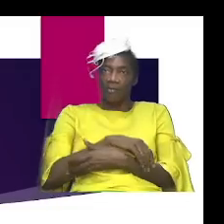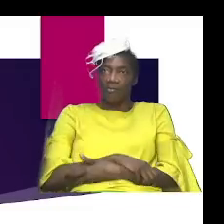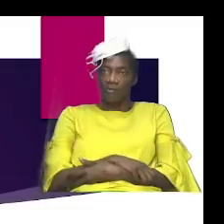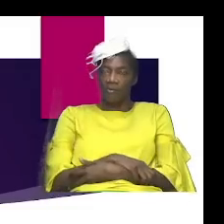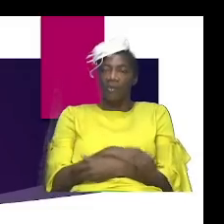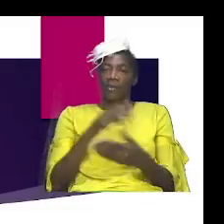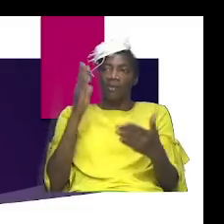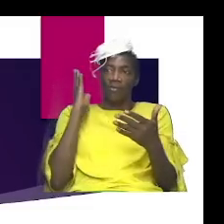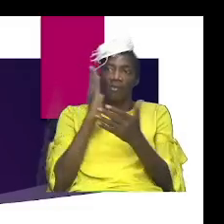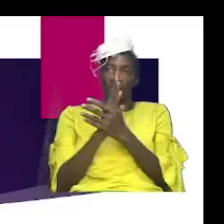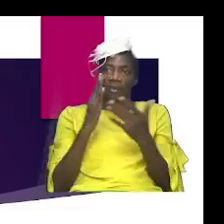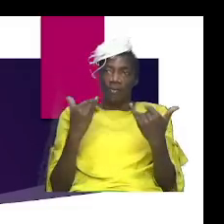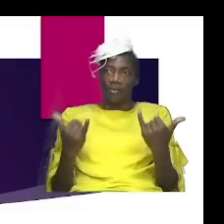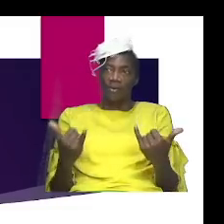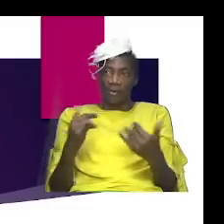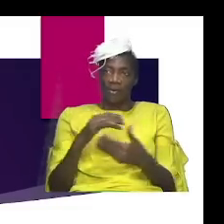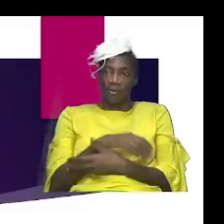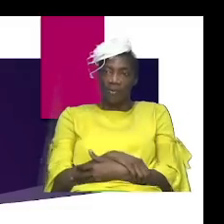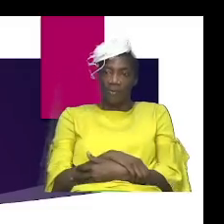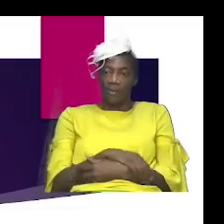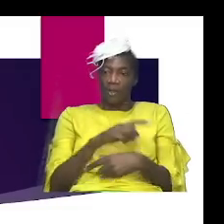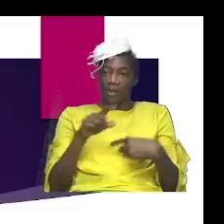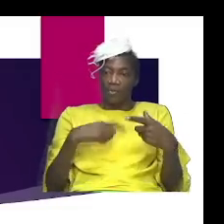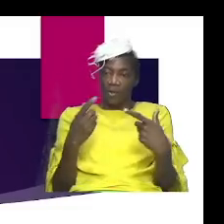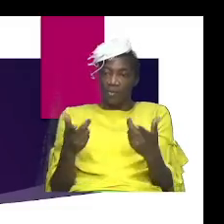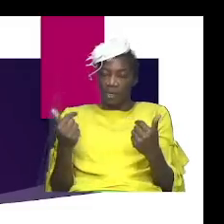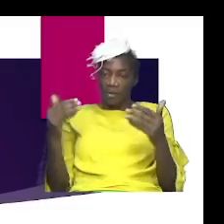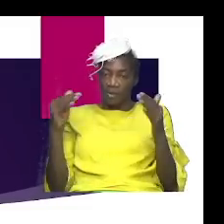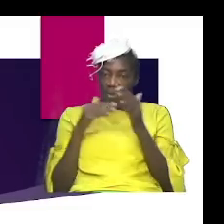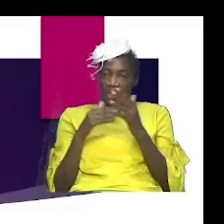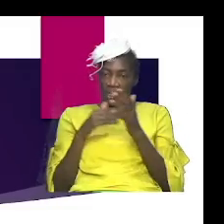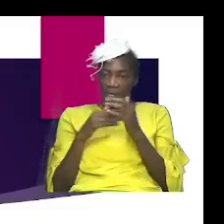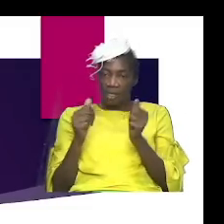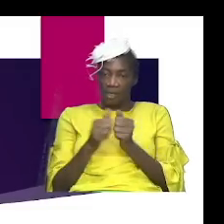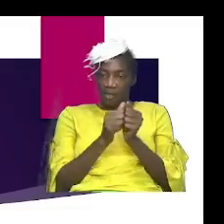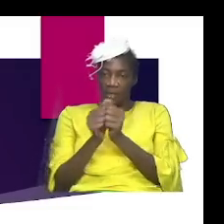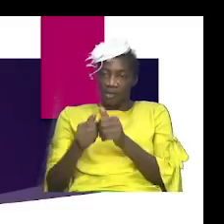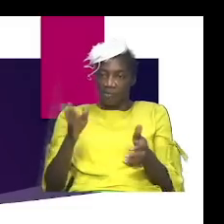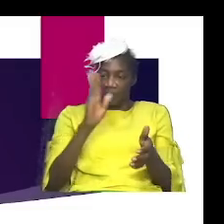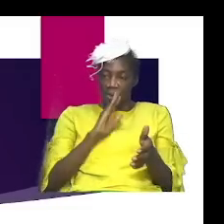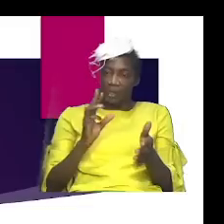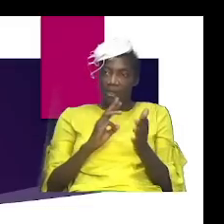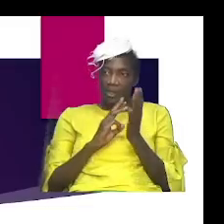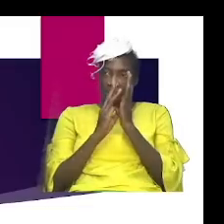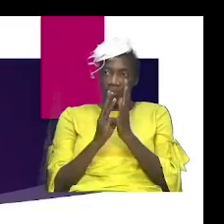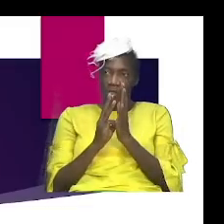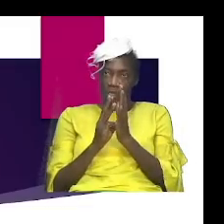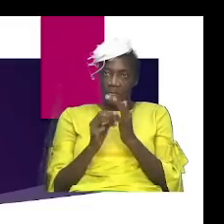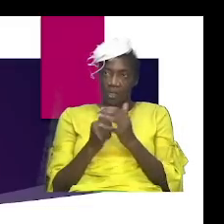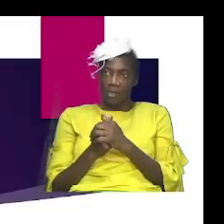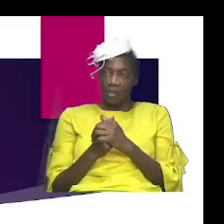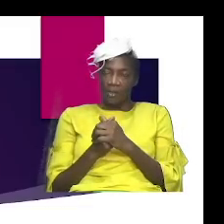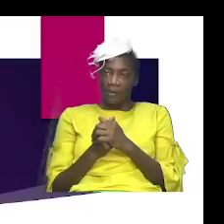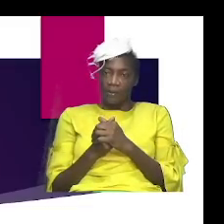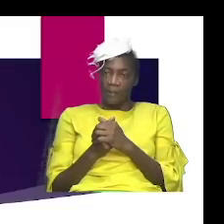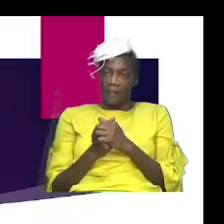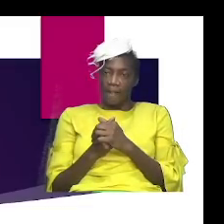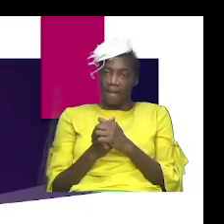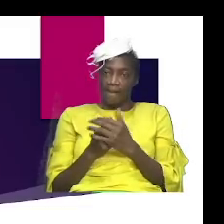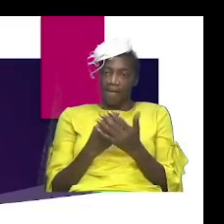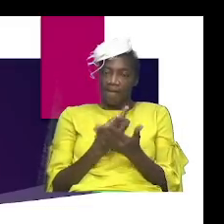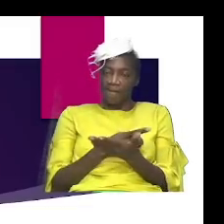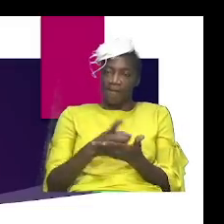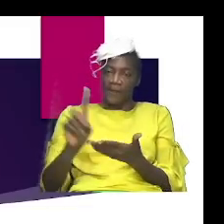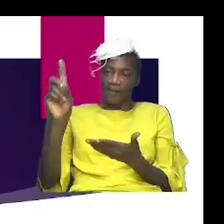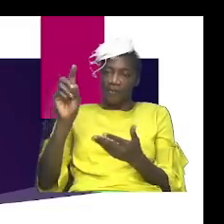stop now. But when we get back together, God's willing, allowing it to happen, next week,